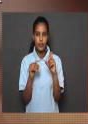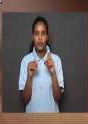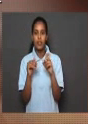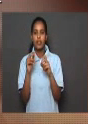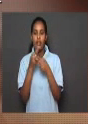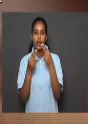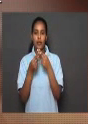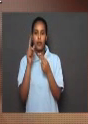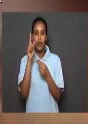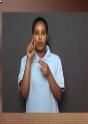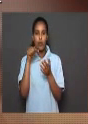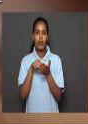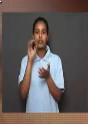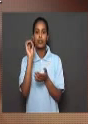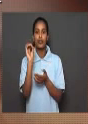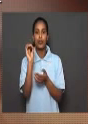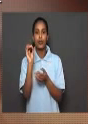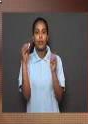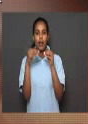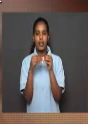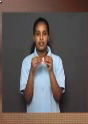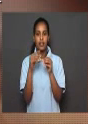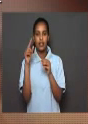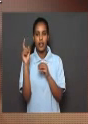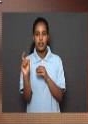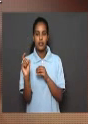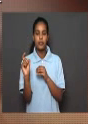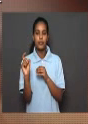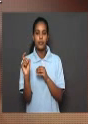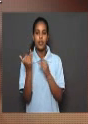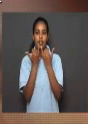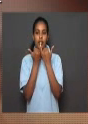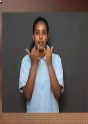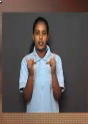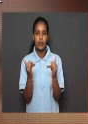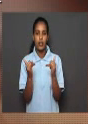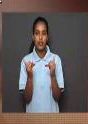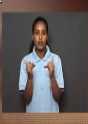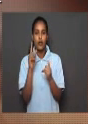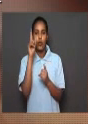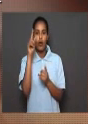times 1.0 plus X divided by